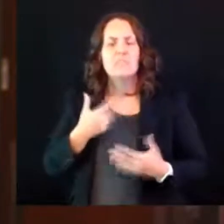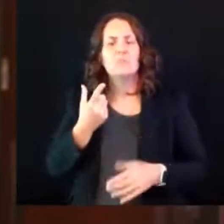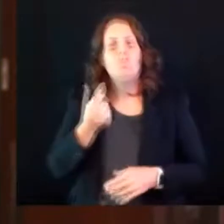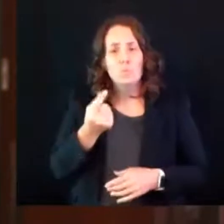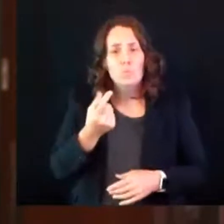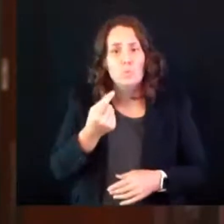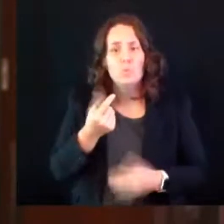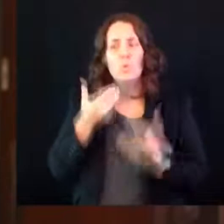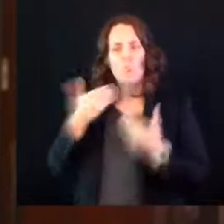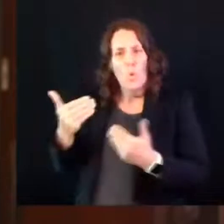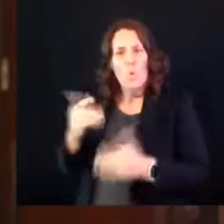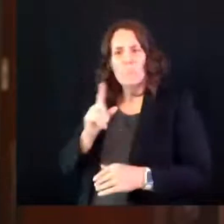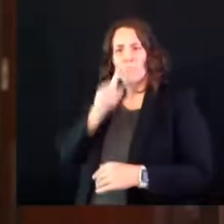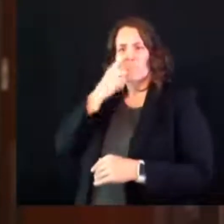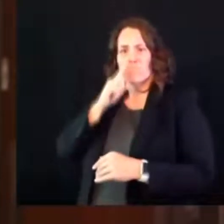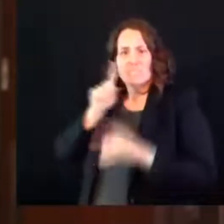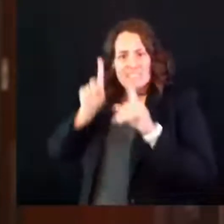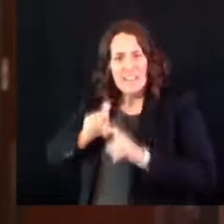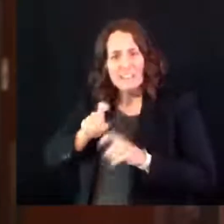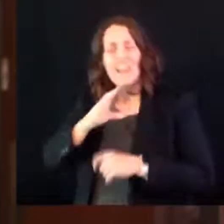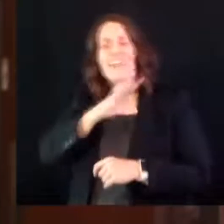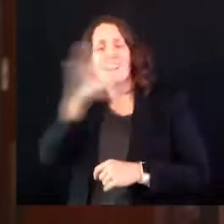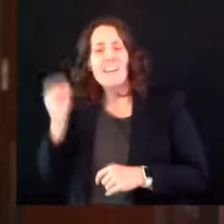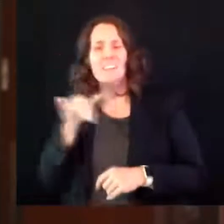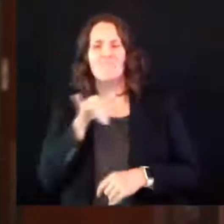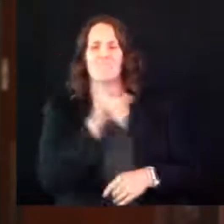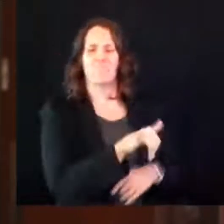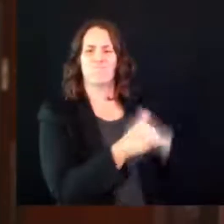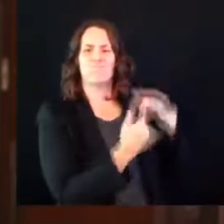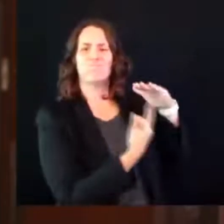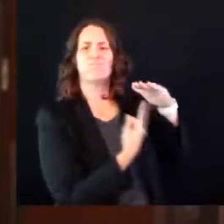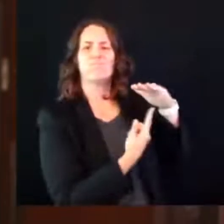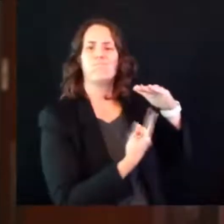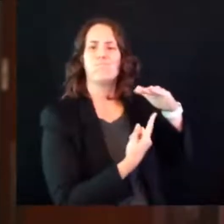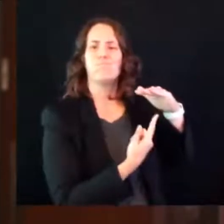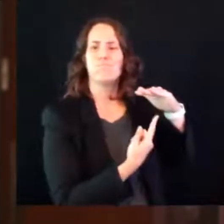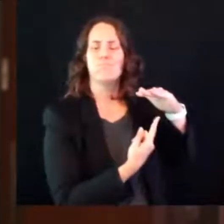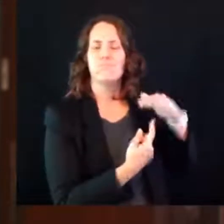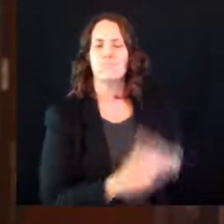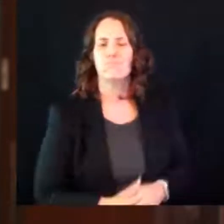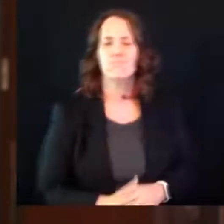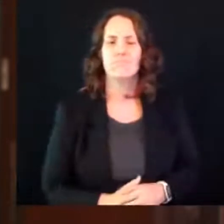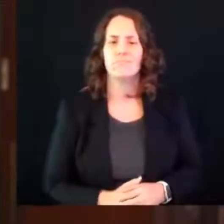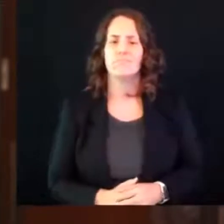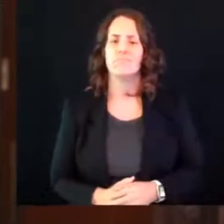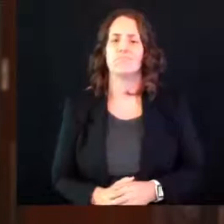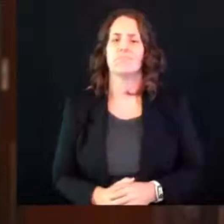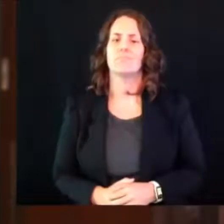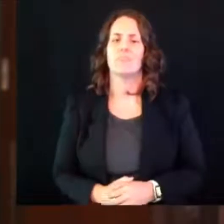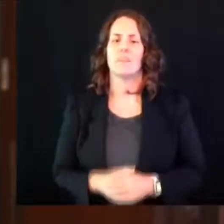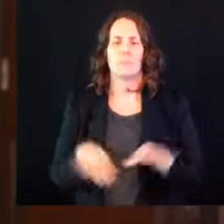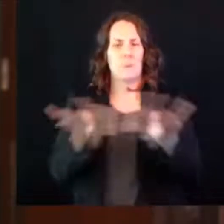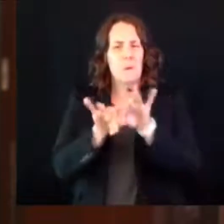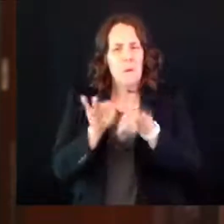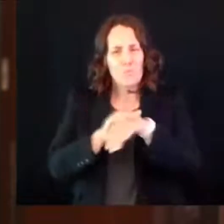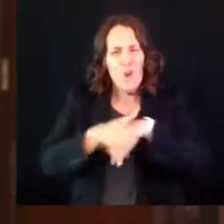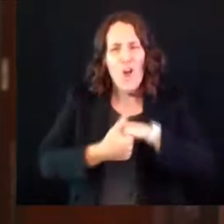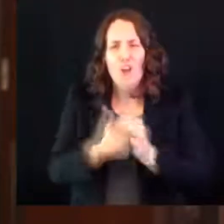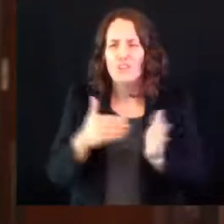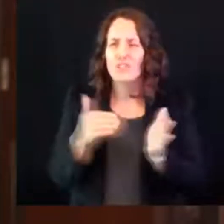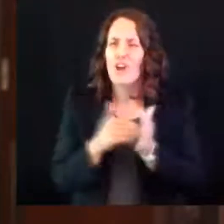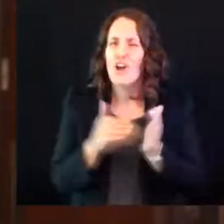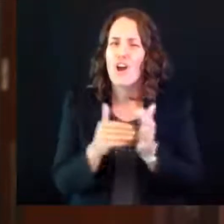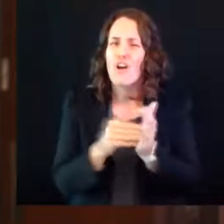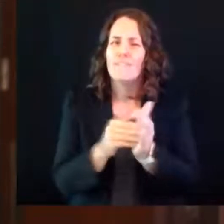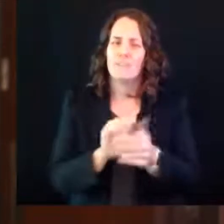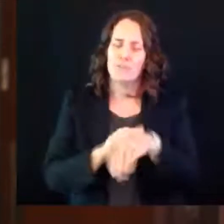touched shared surfaces often. Now, I have faith in the power of Wisconsinites when we band together. And I know